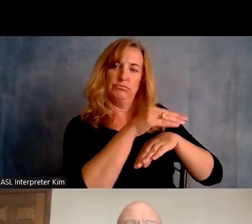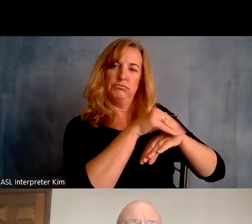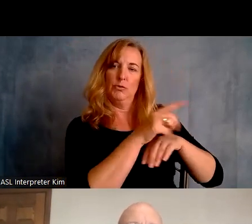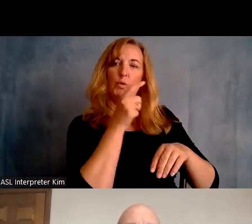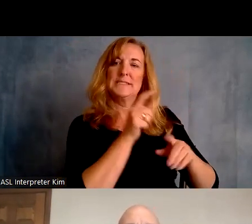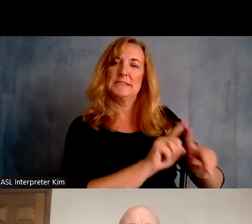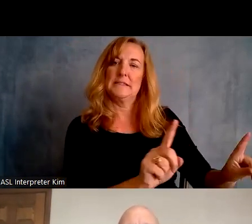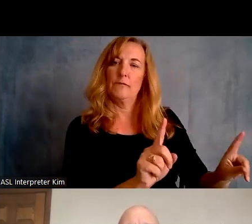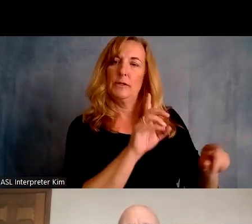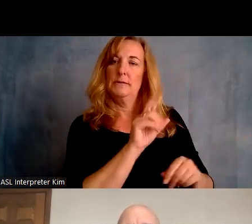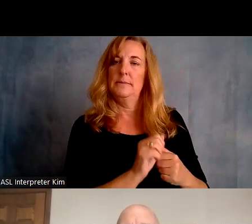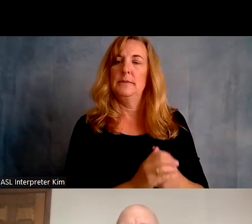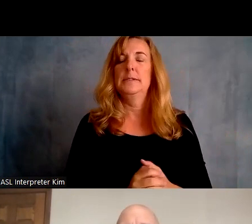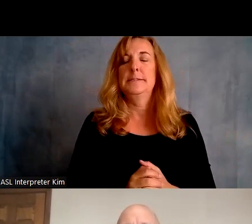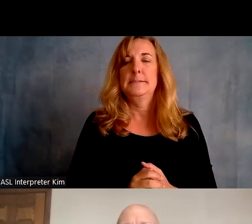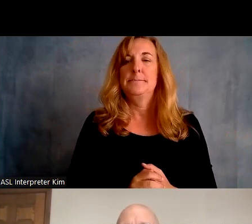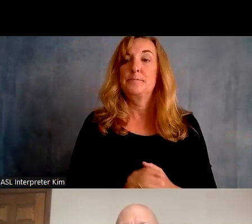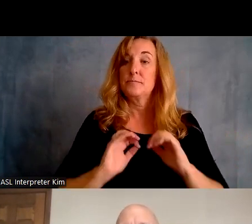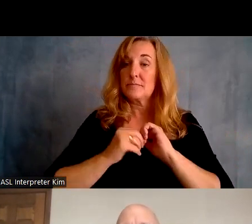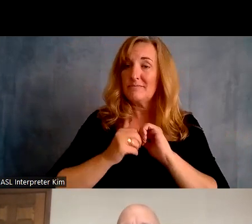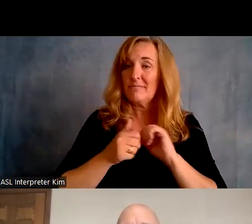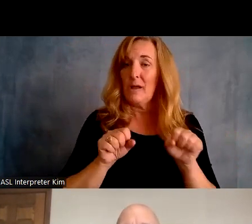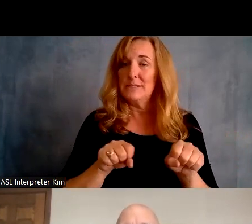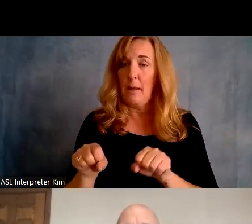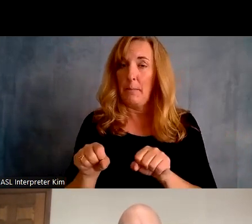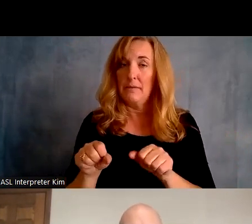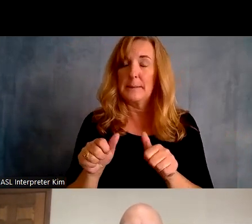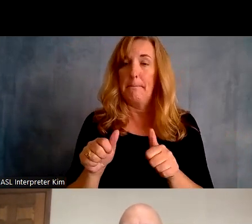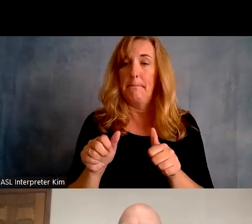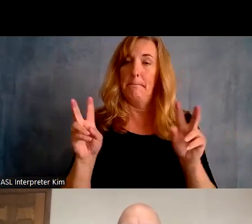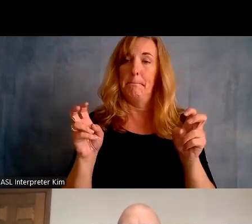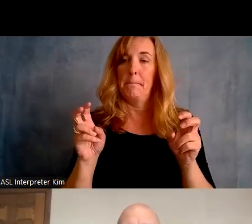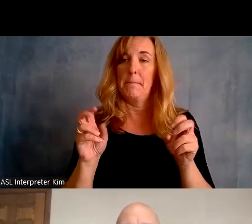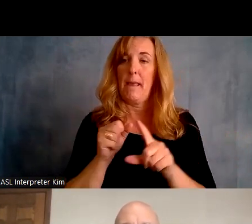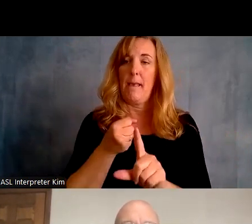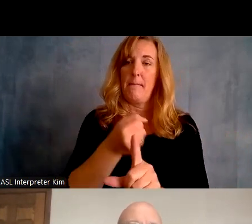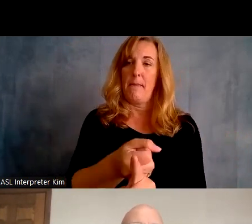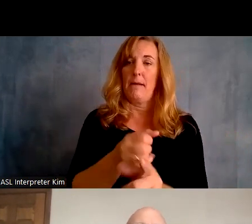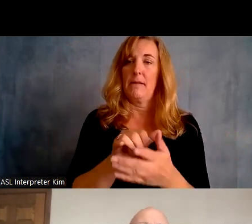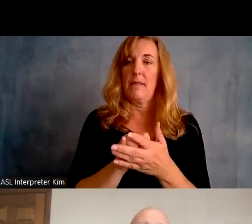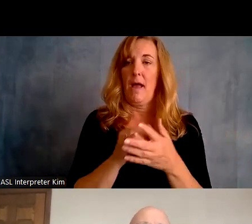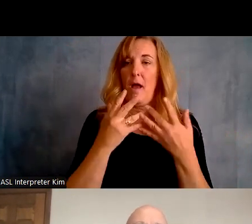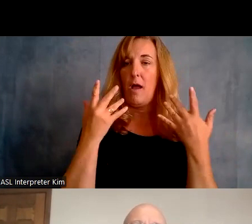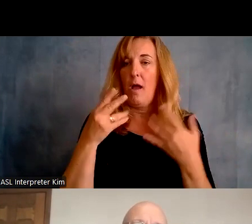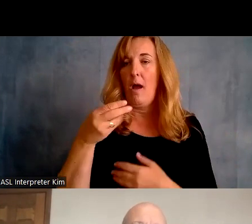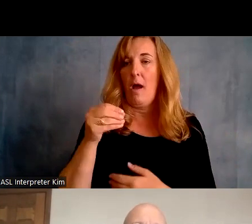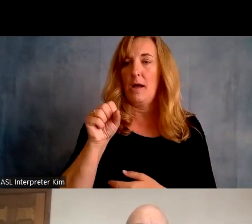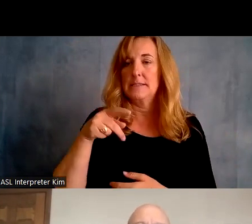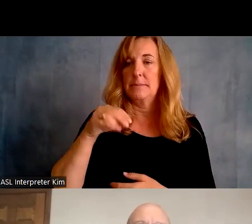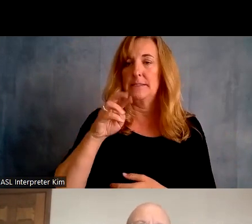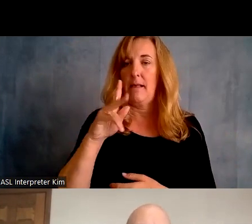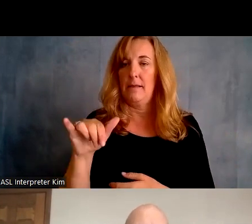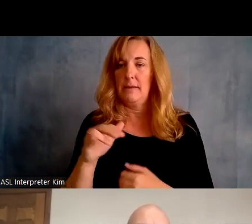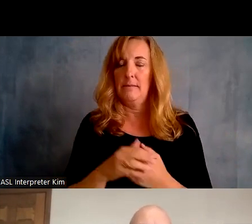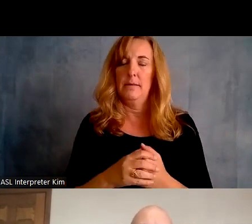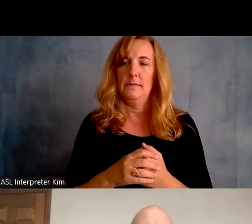And how does ableism impact hospitality? Well, it gets in the way of our practice